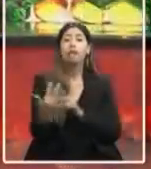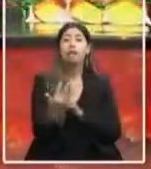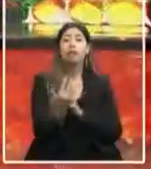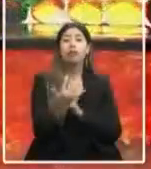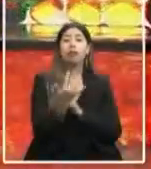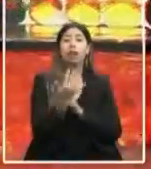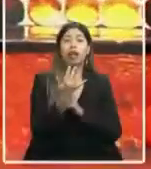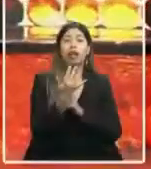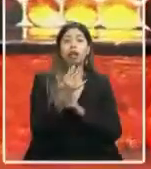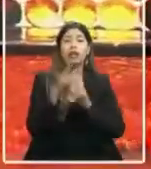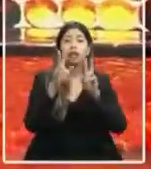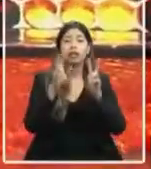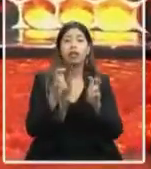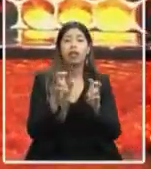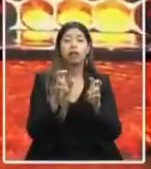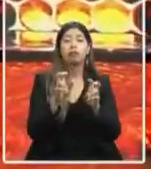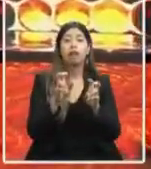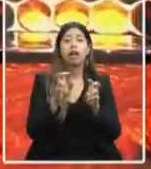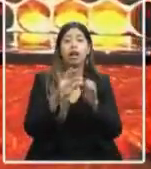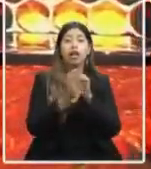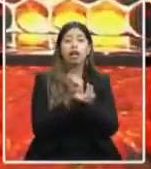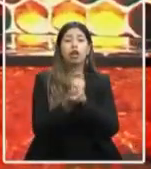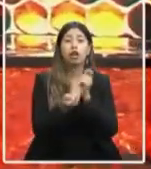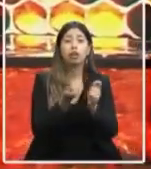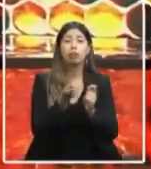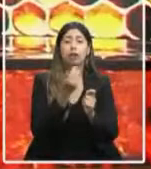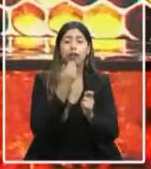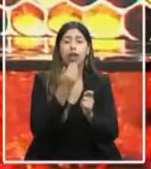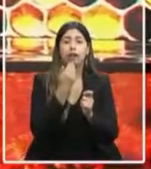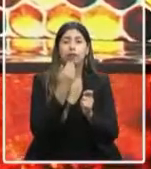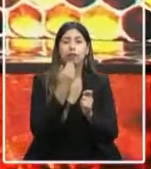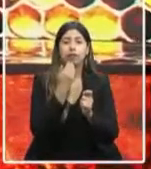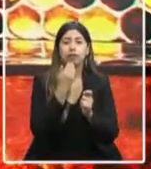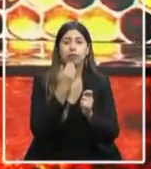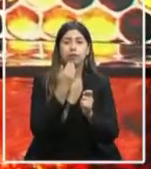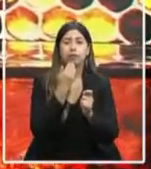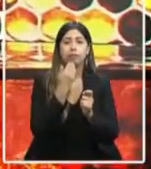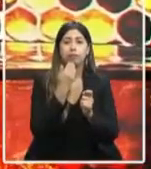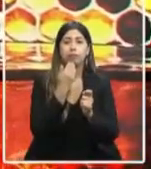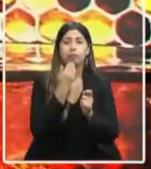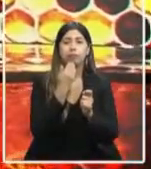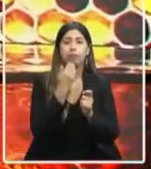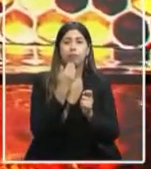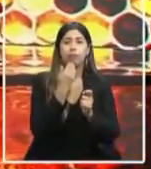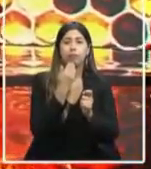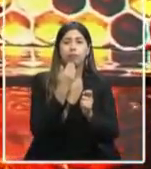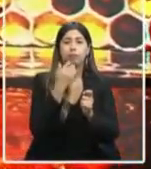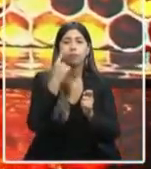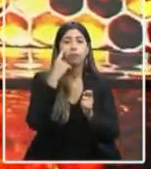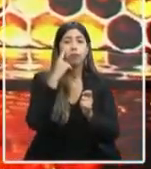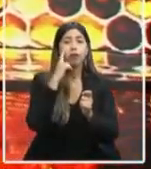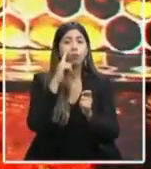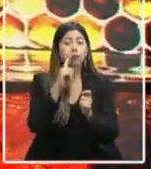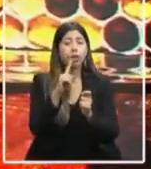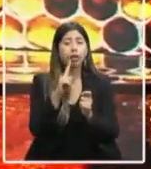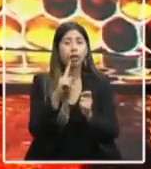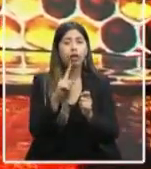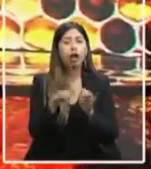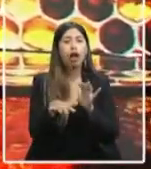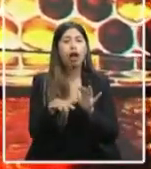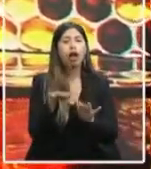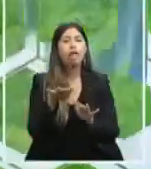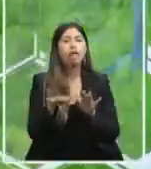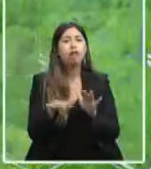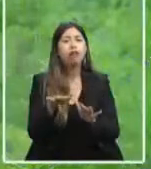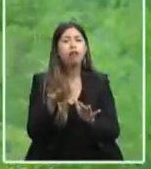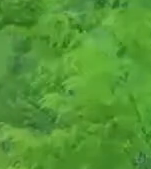not had any influence on government policies or even the teaching of economics in universities. Now, these two are